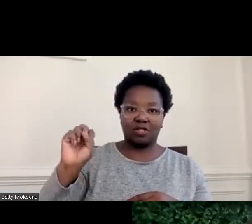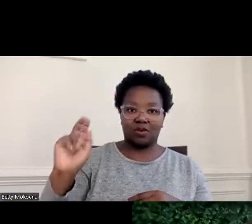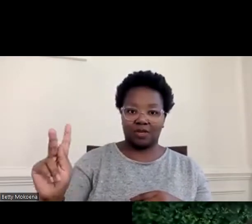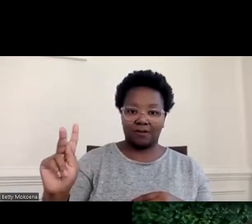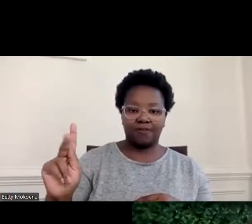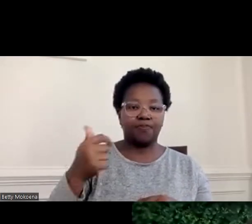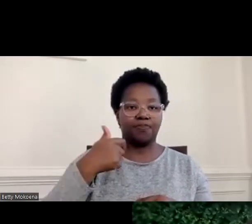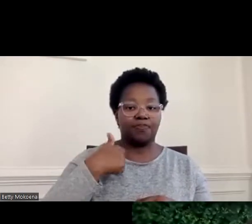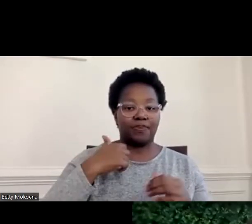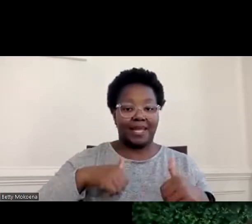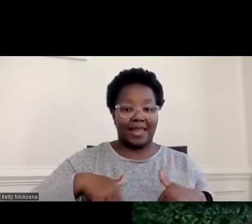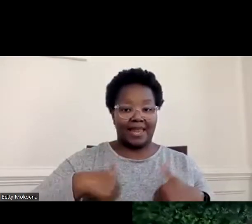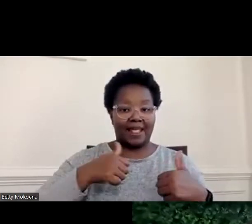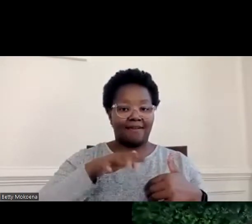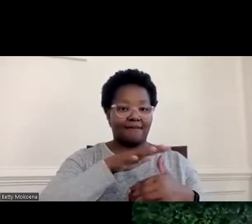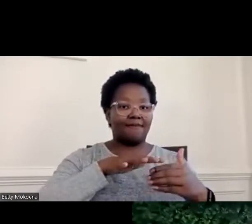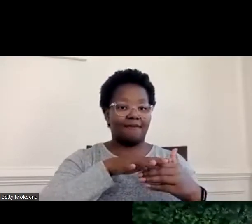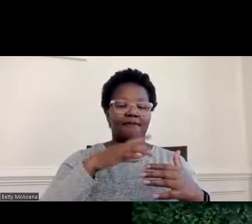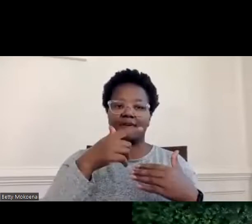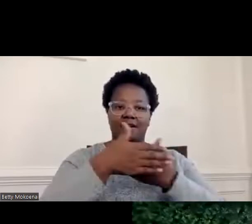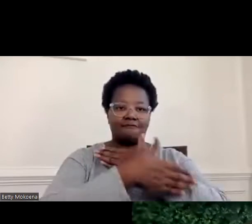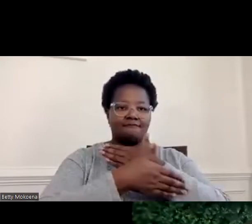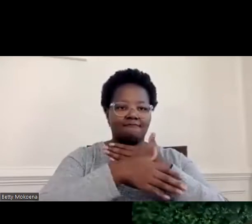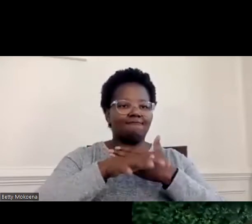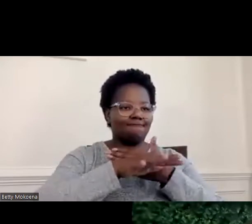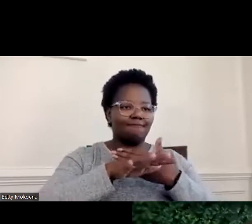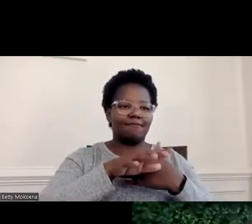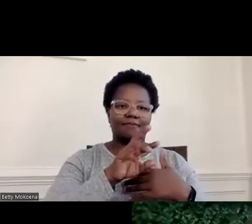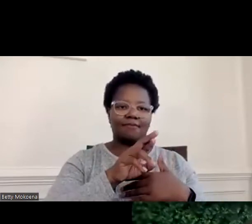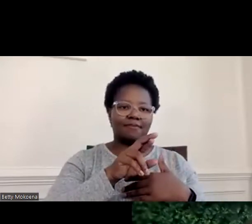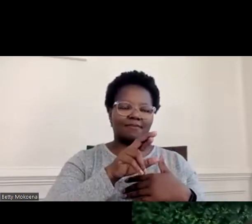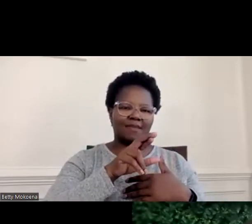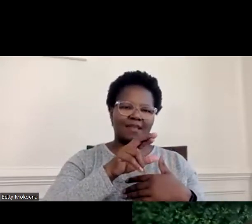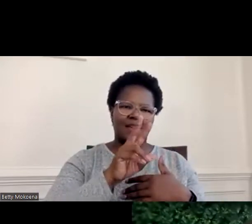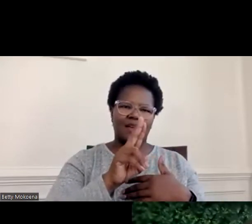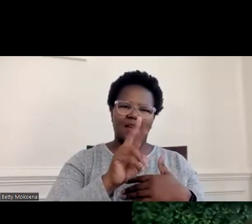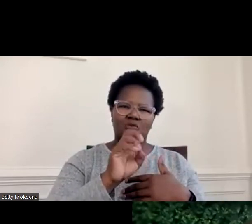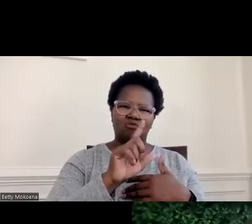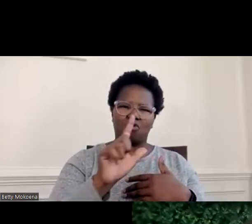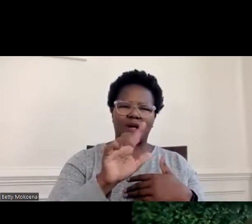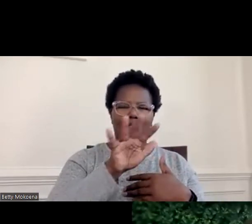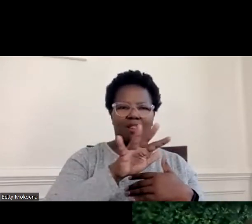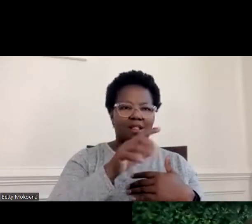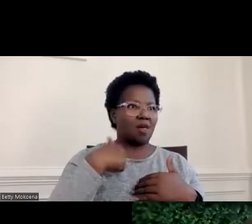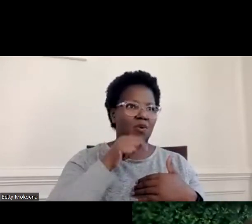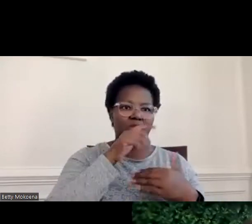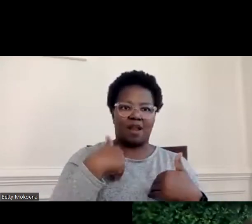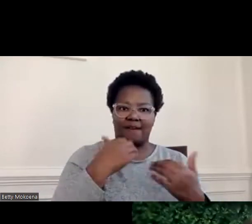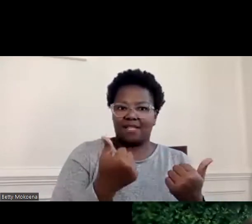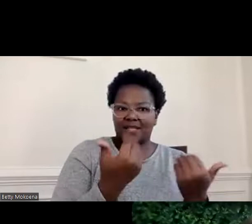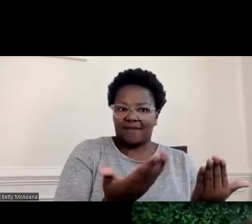I live in a rural area where we have no providers for anything. And my question is the tailored